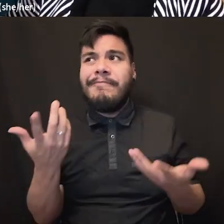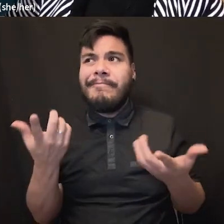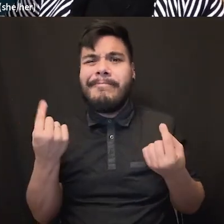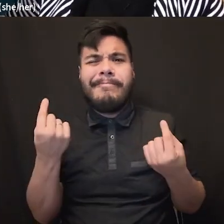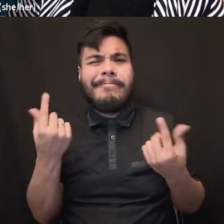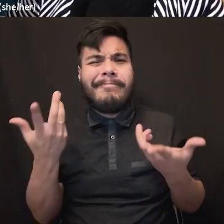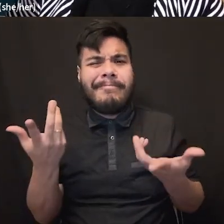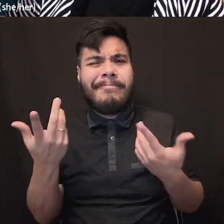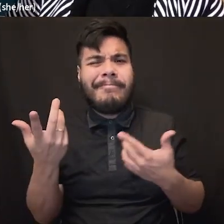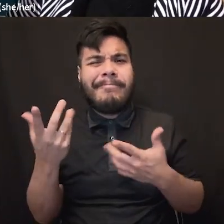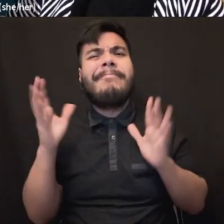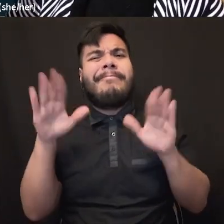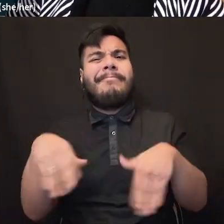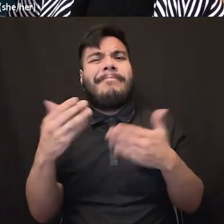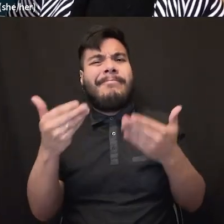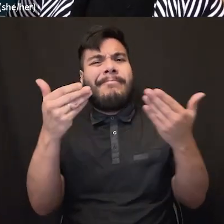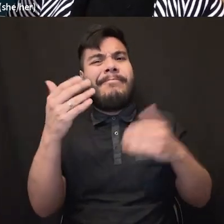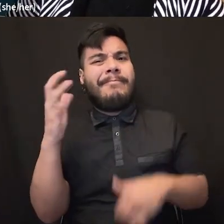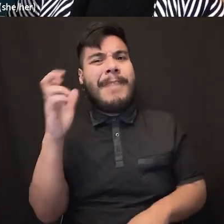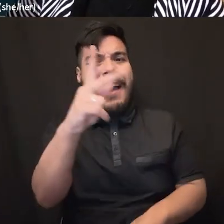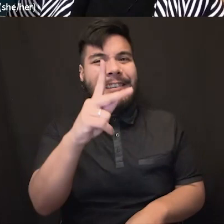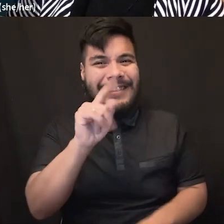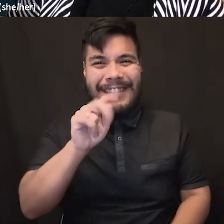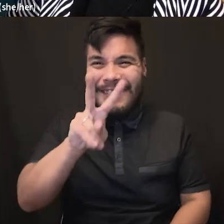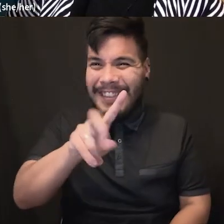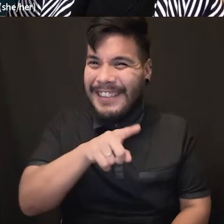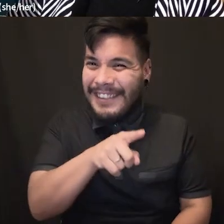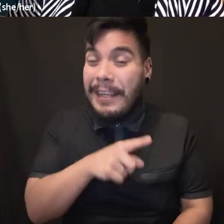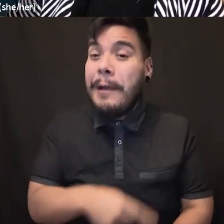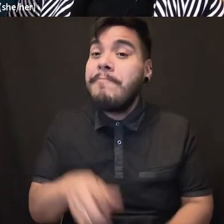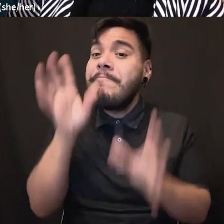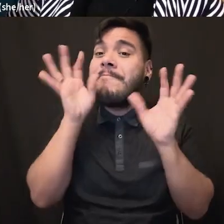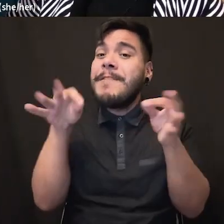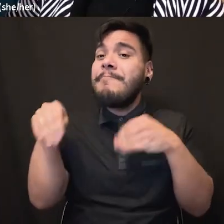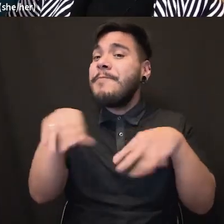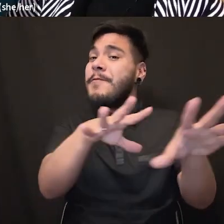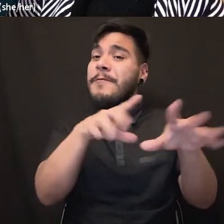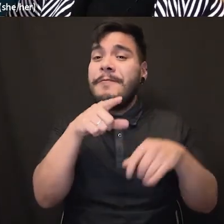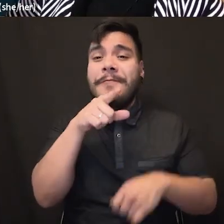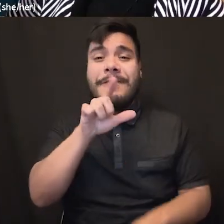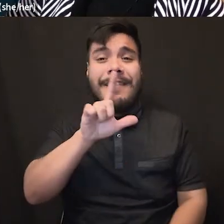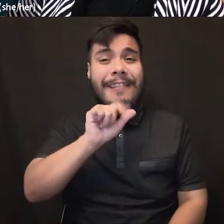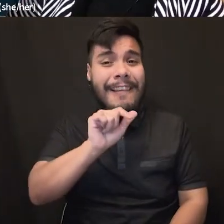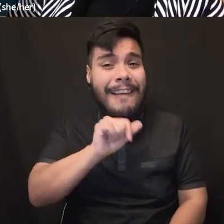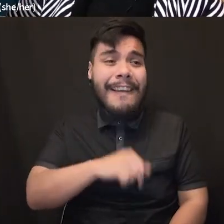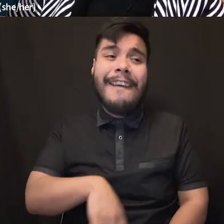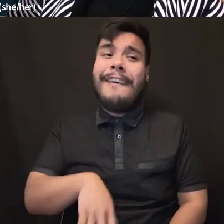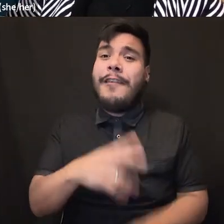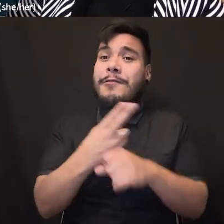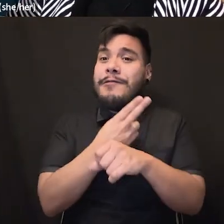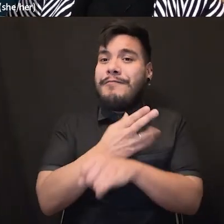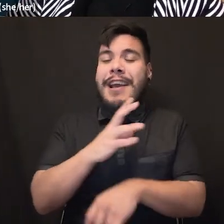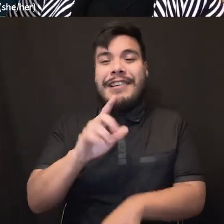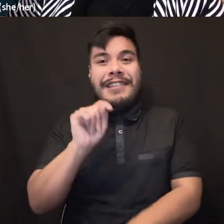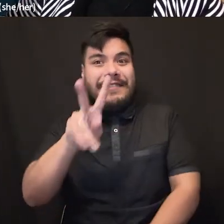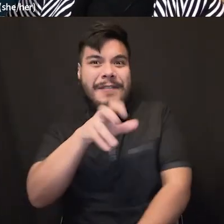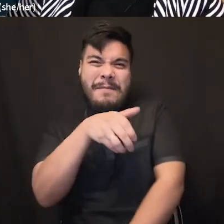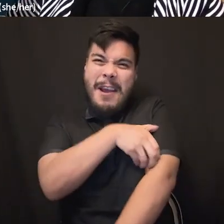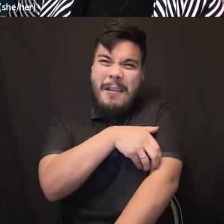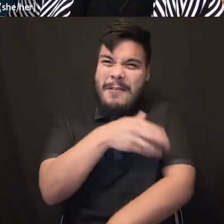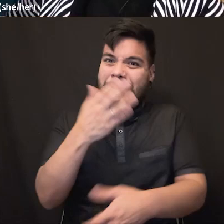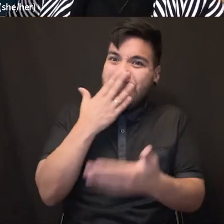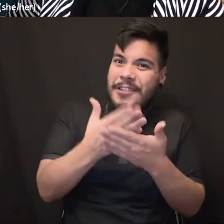what? I'm going to go back to TV. And I decided to move to LA and use my television superpowers for good